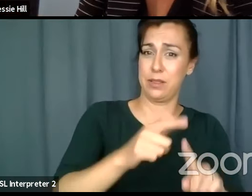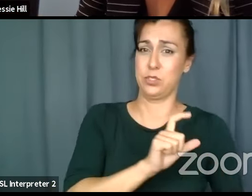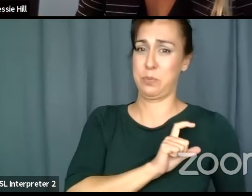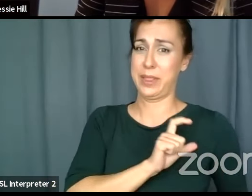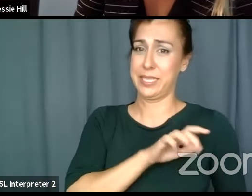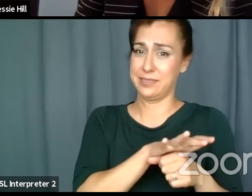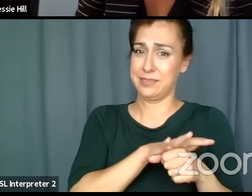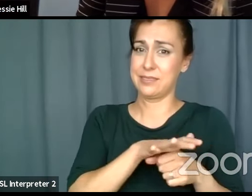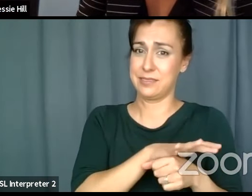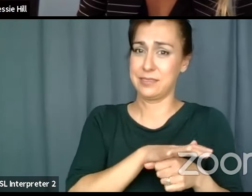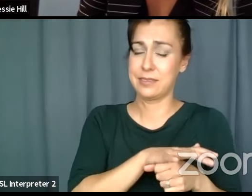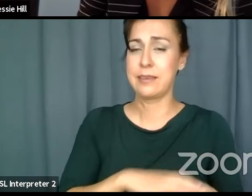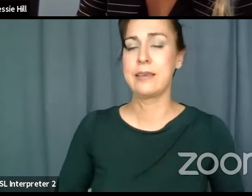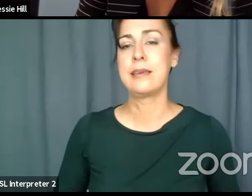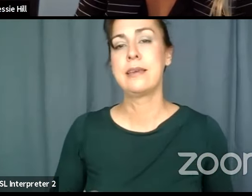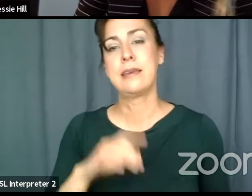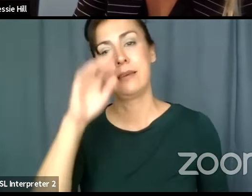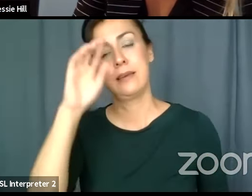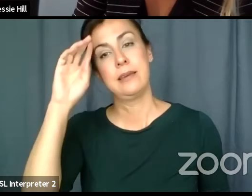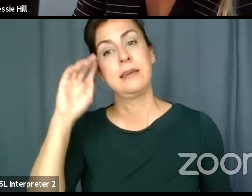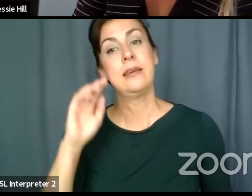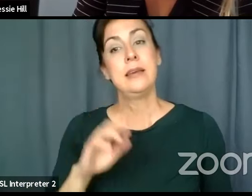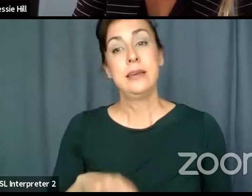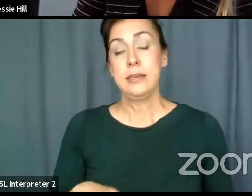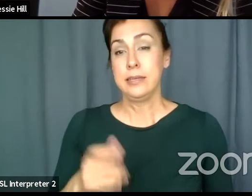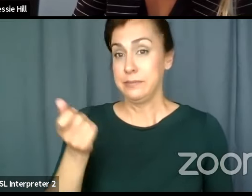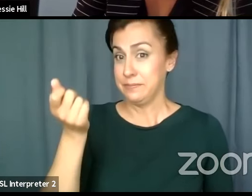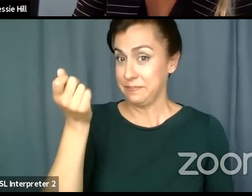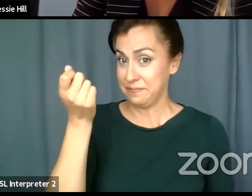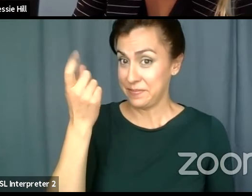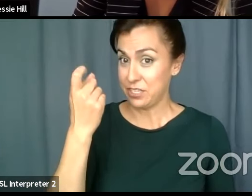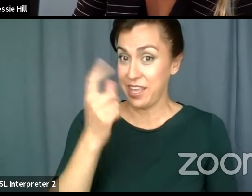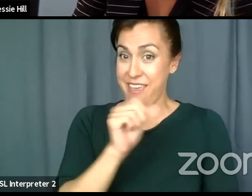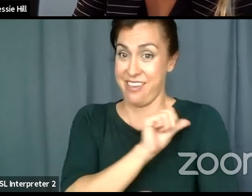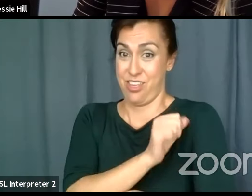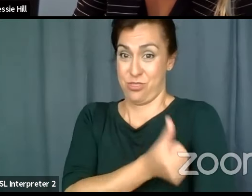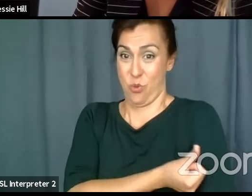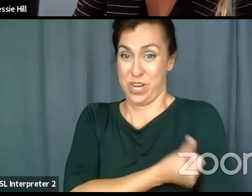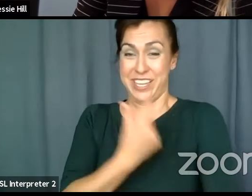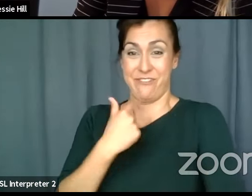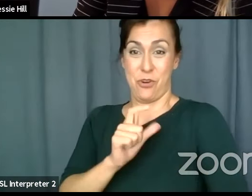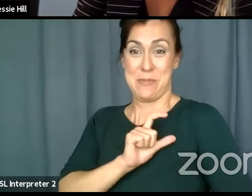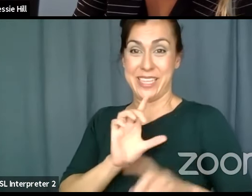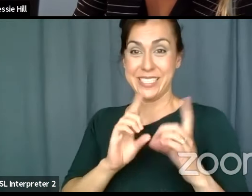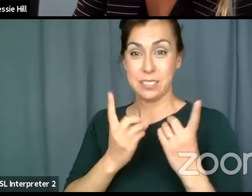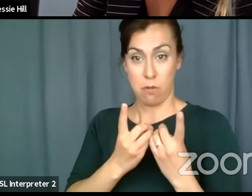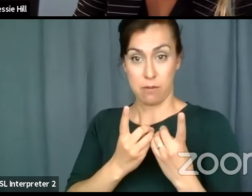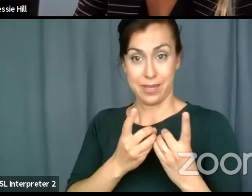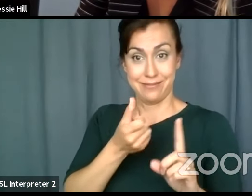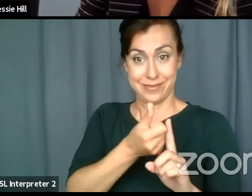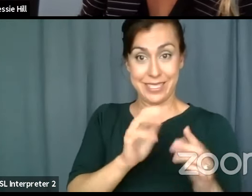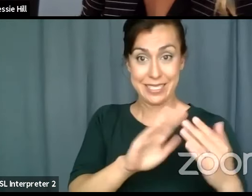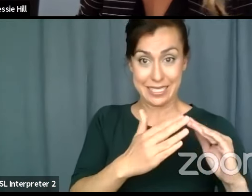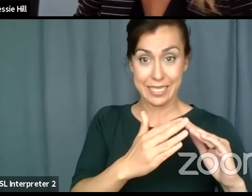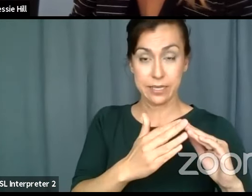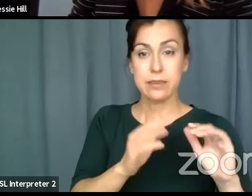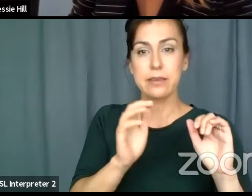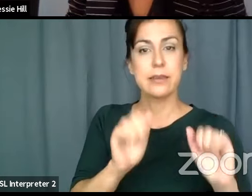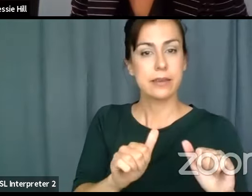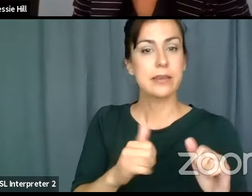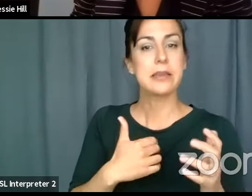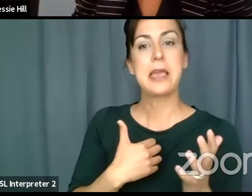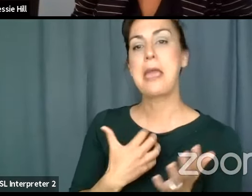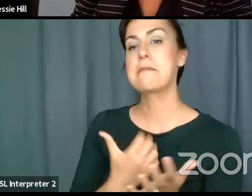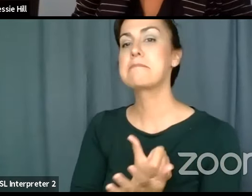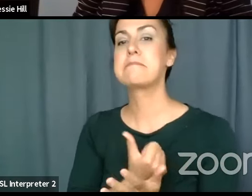program. Now, the jurisdictions, the police departments, the cities can find this equipment either by